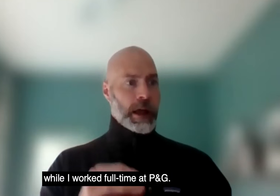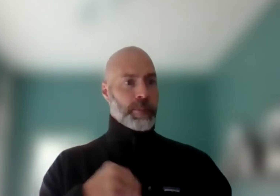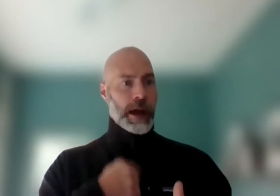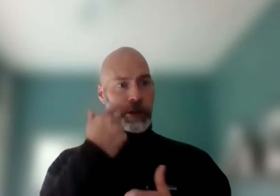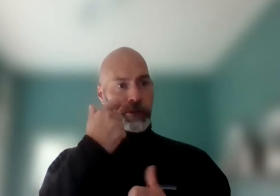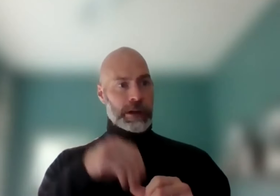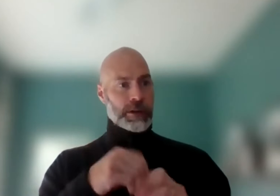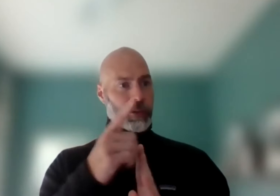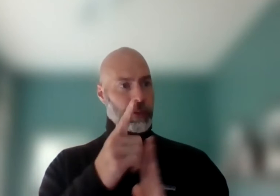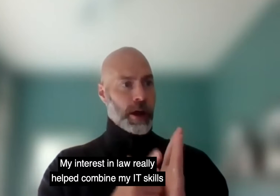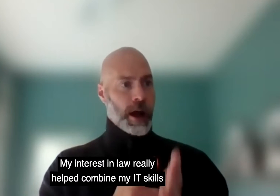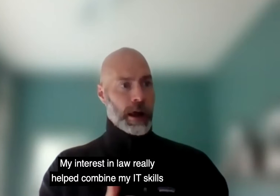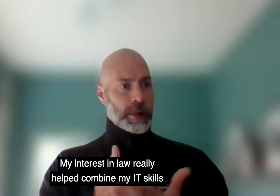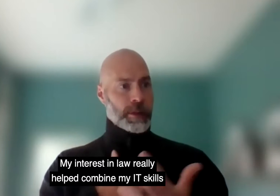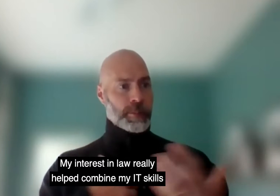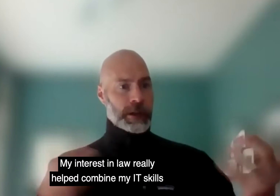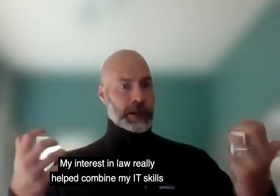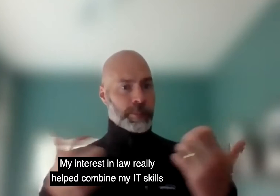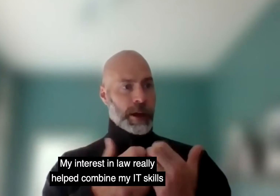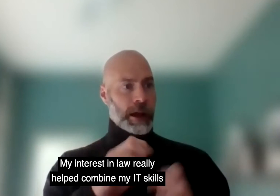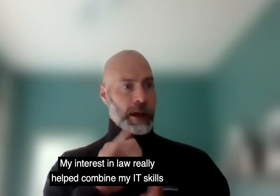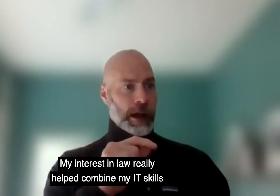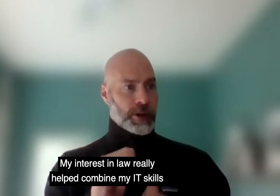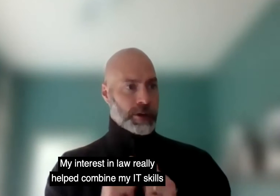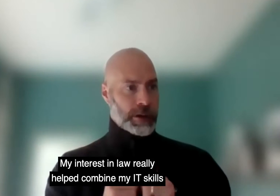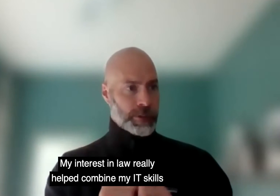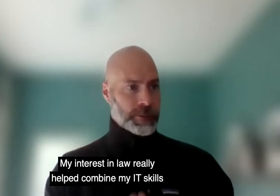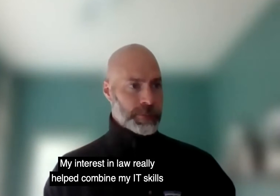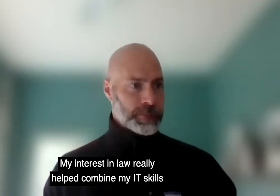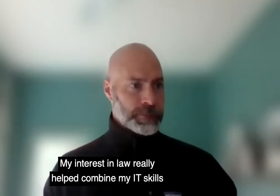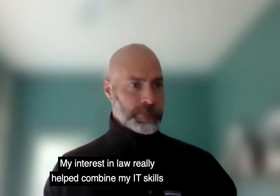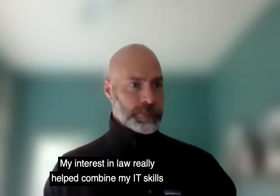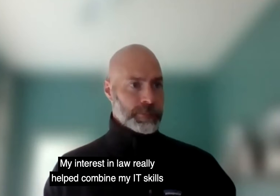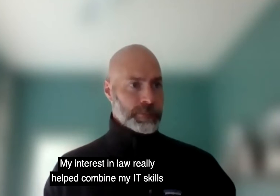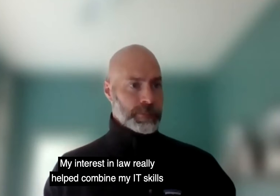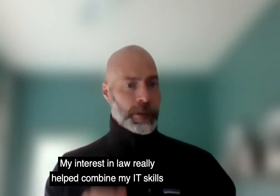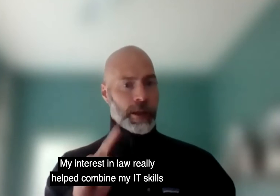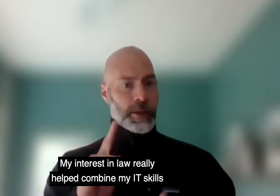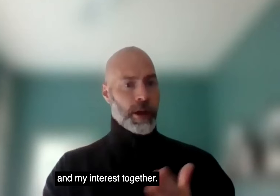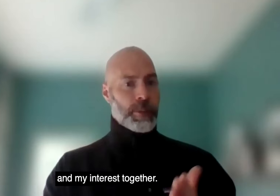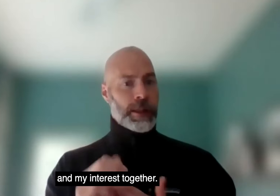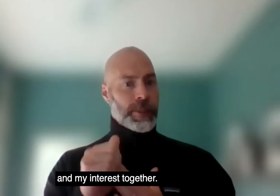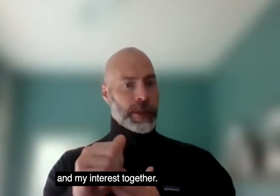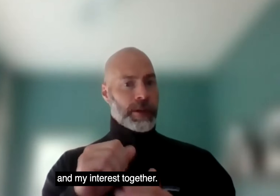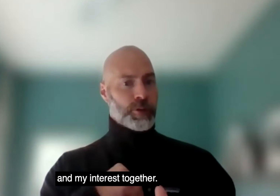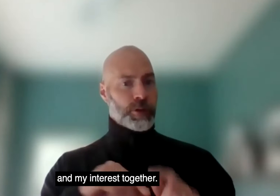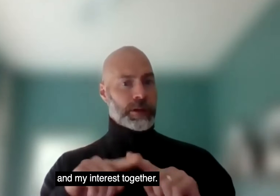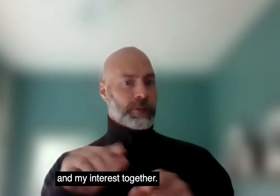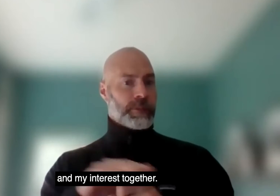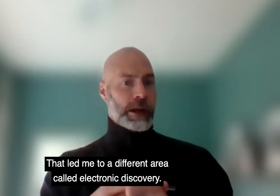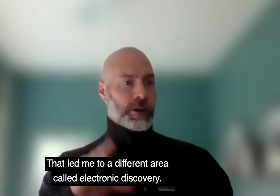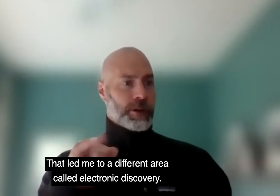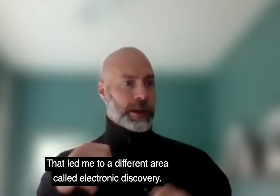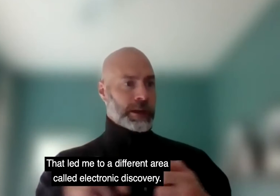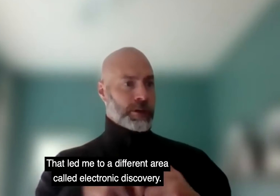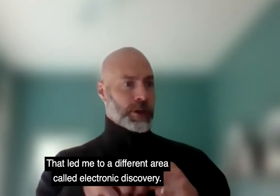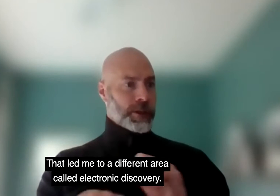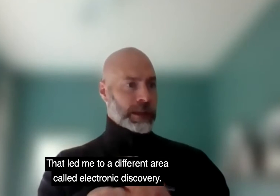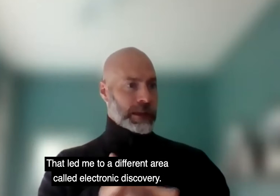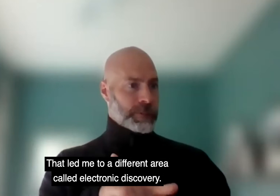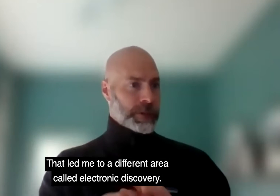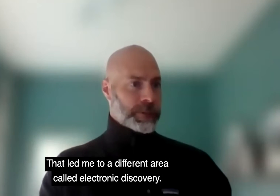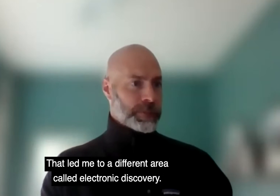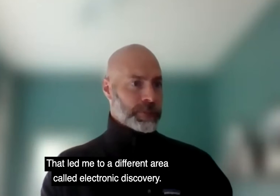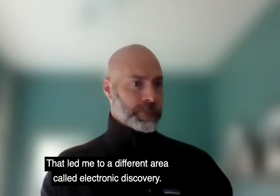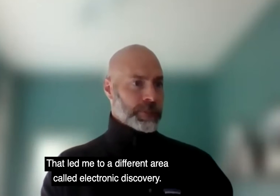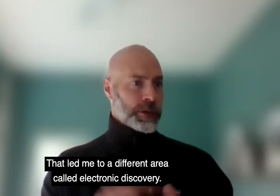P&G. My interest in law really helped combine my IT skills and my interests together. That led me to a different